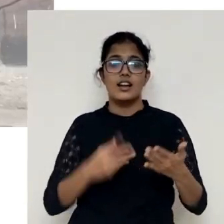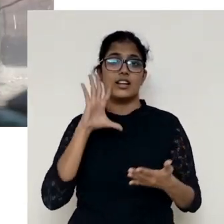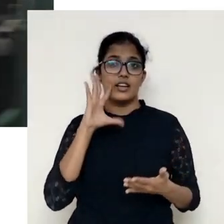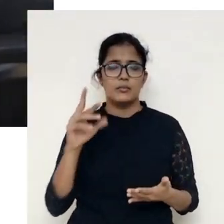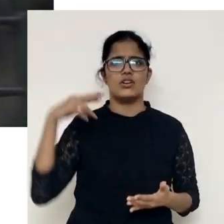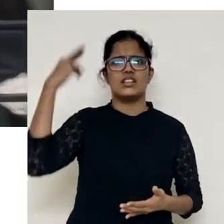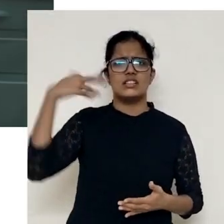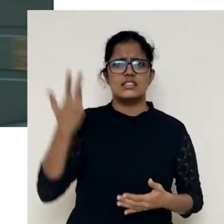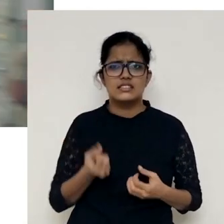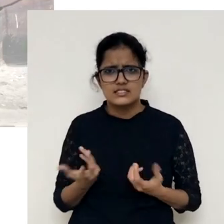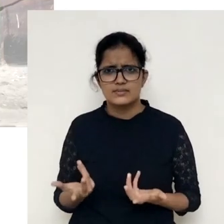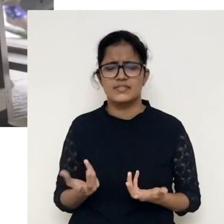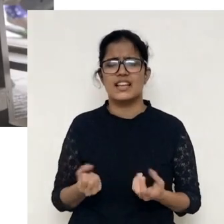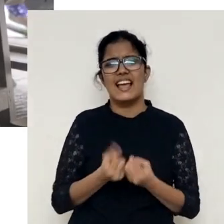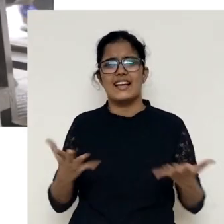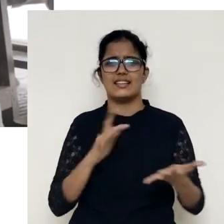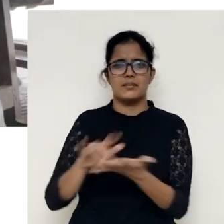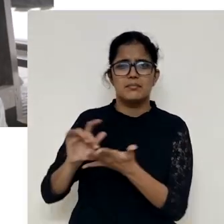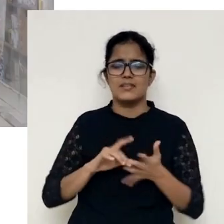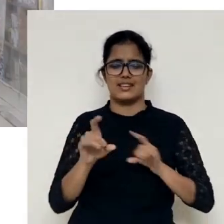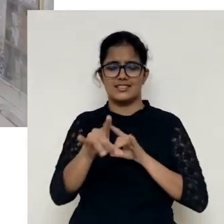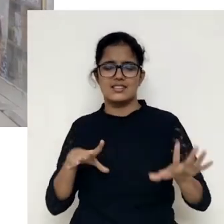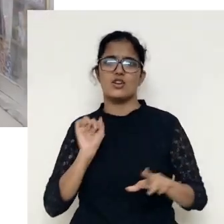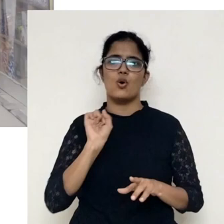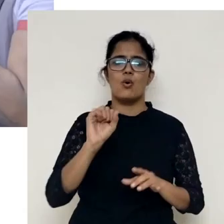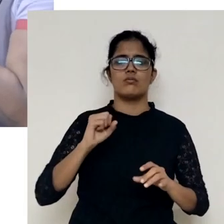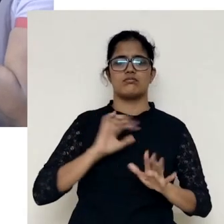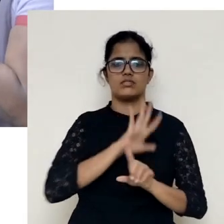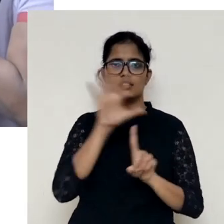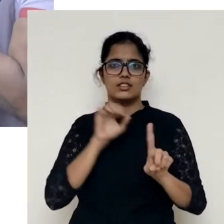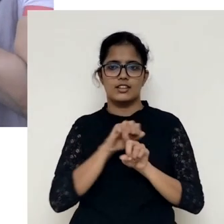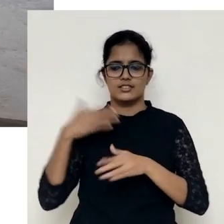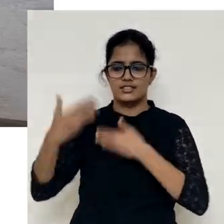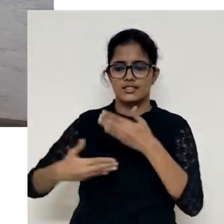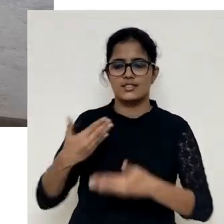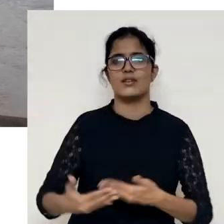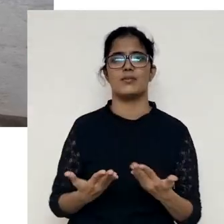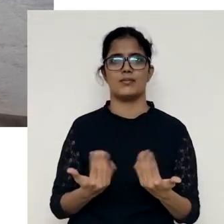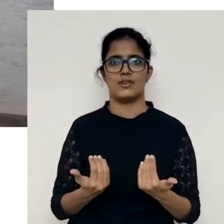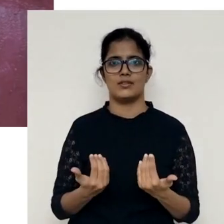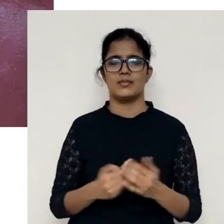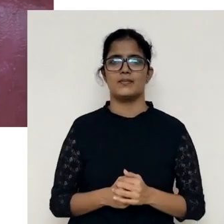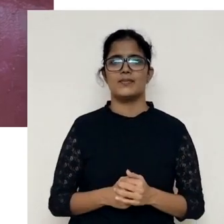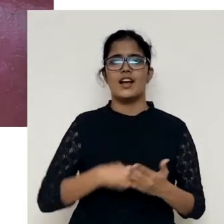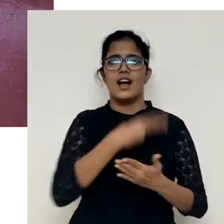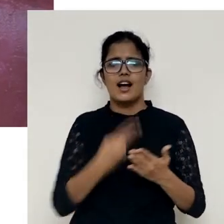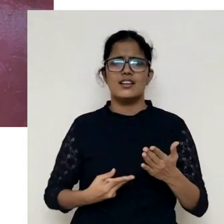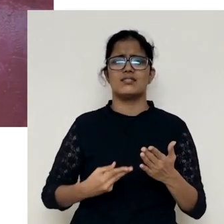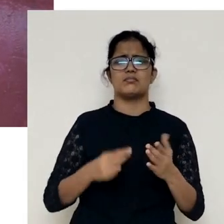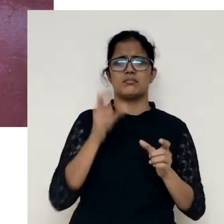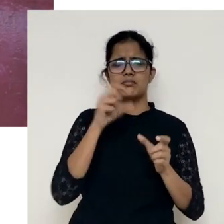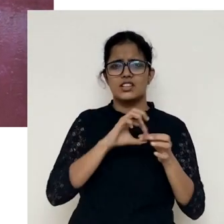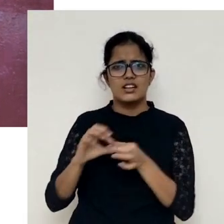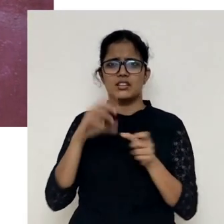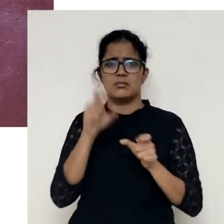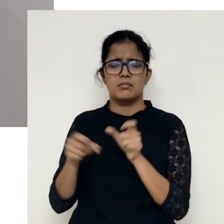Art is an important part of the cultural landscape of any city. Art is something that needs to